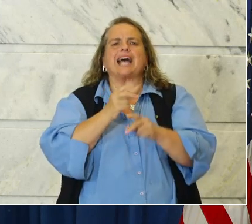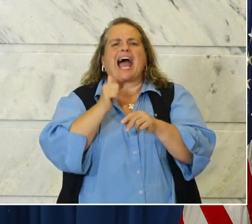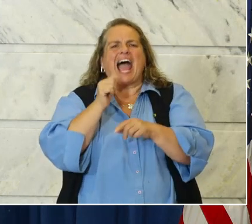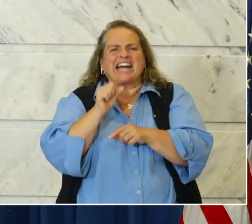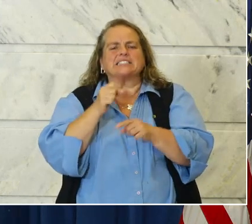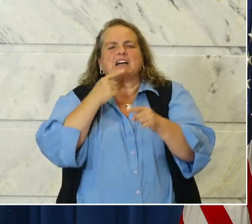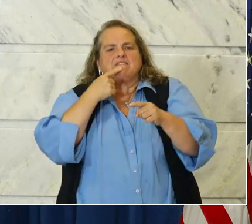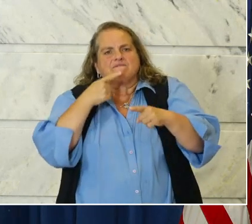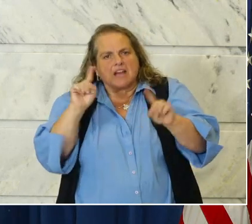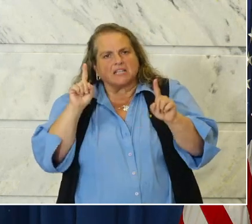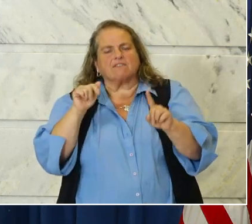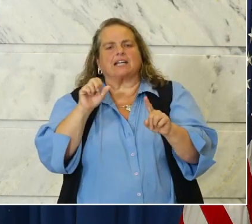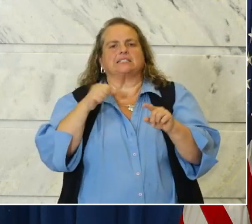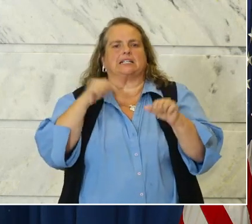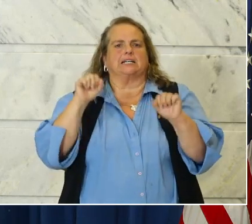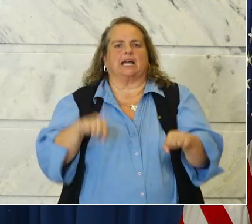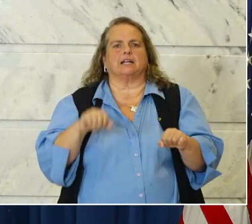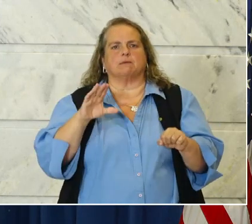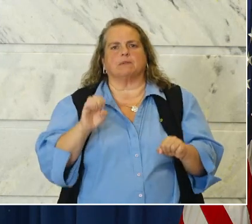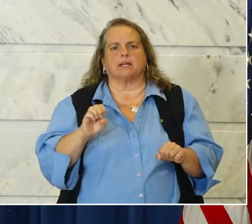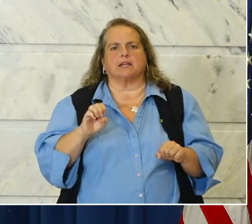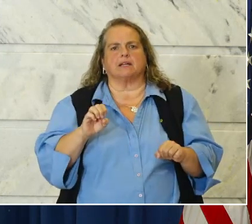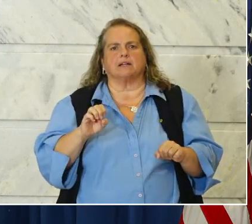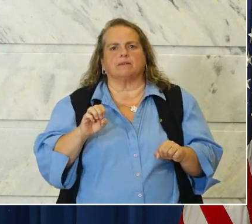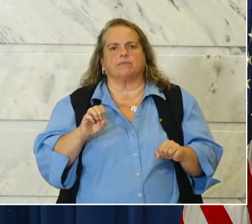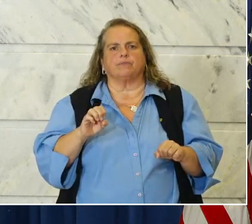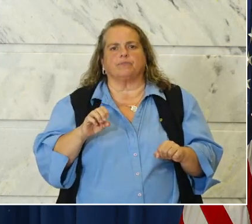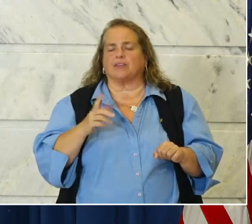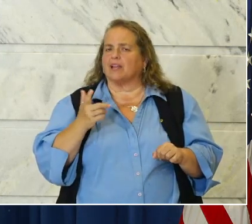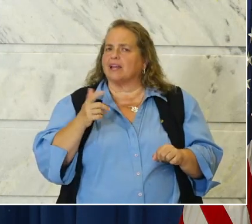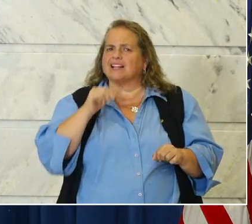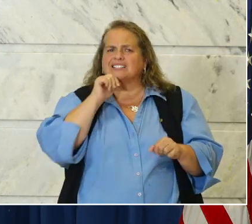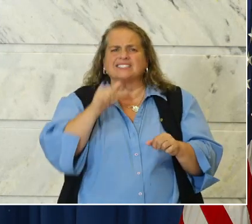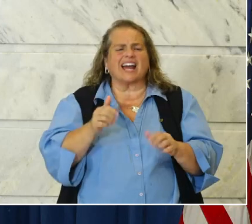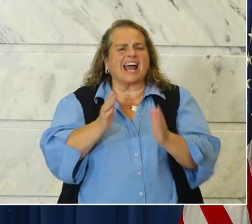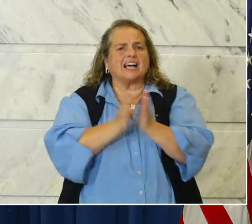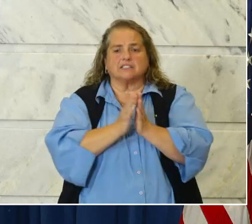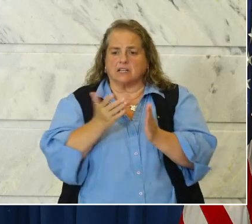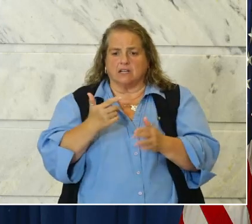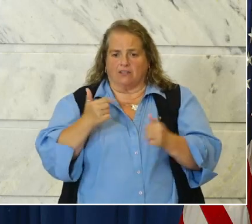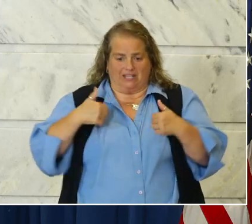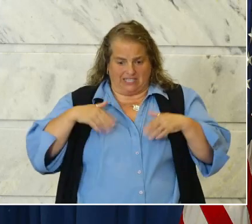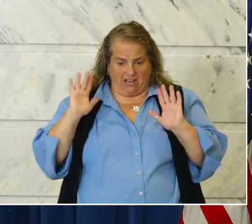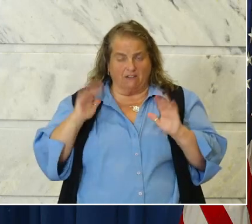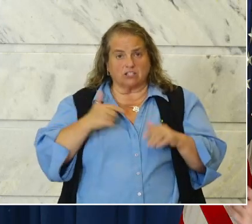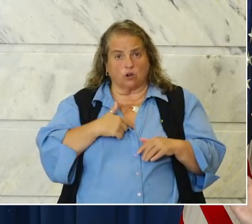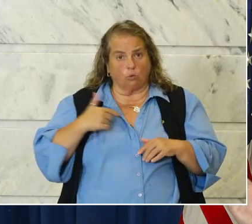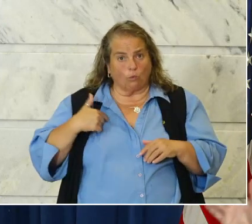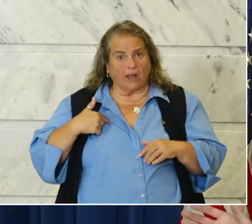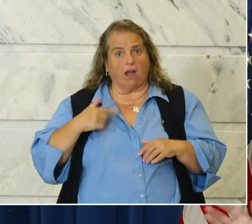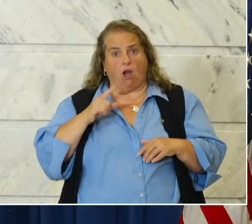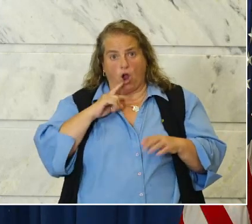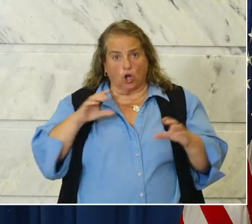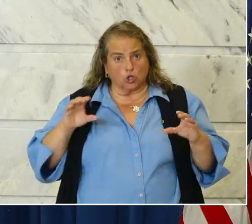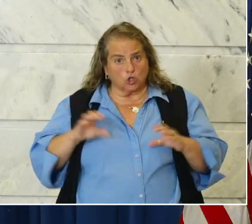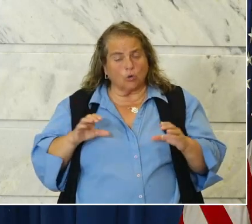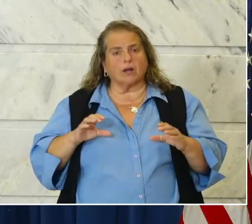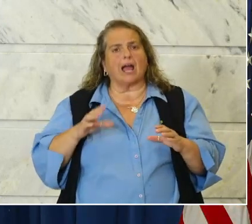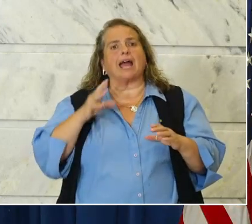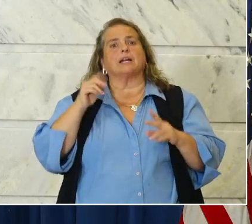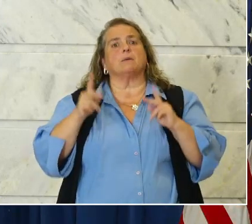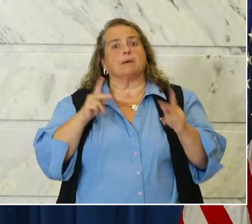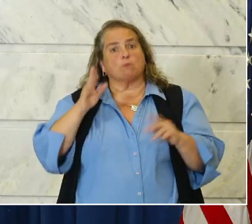as they can be. Let's not ask for the sacrifice that we are taking and asking and people will be making